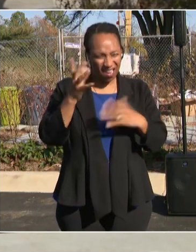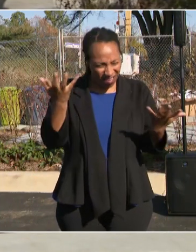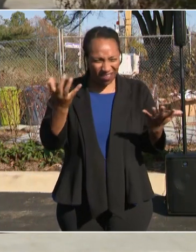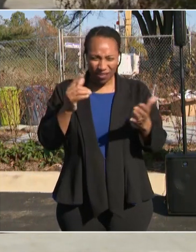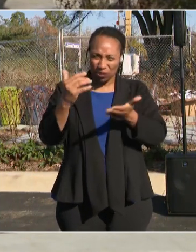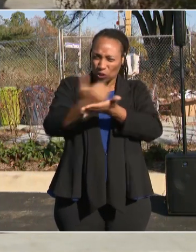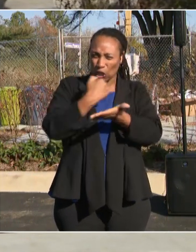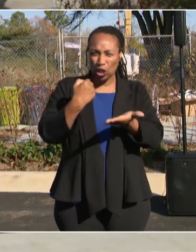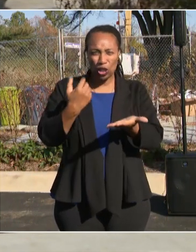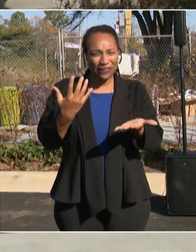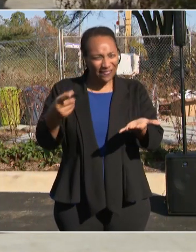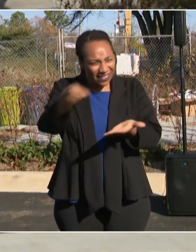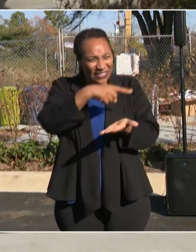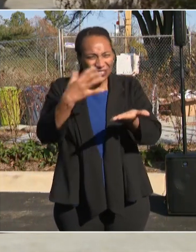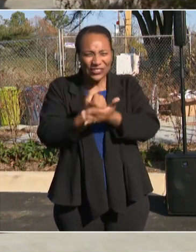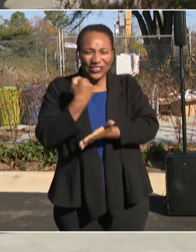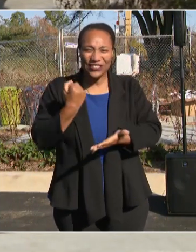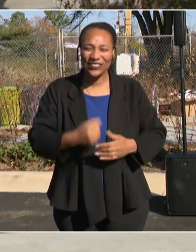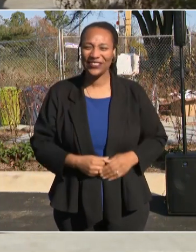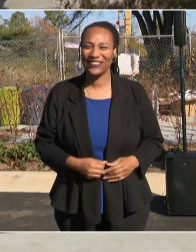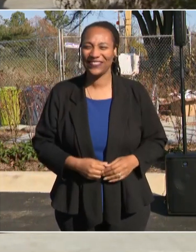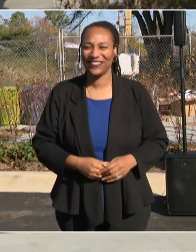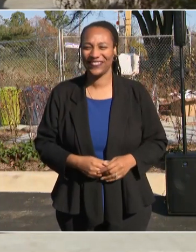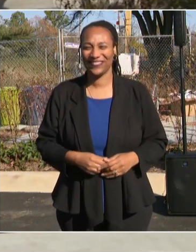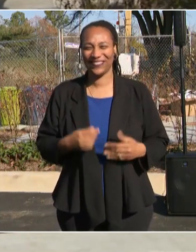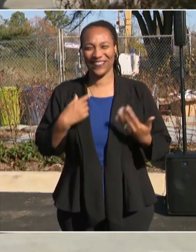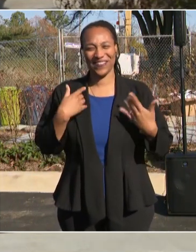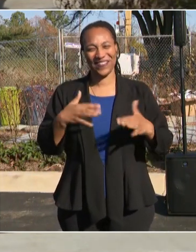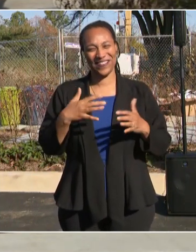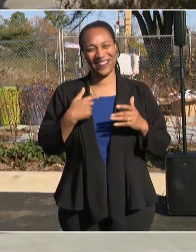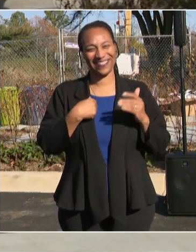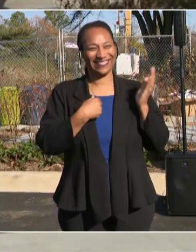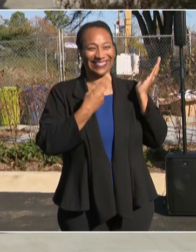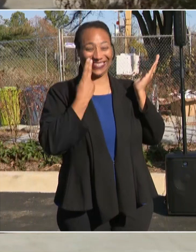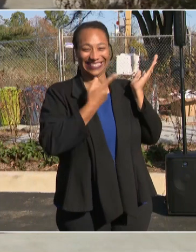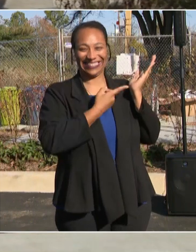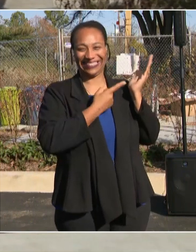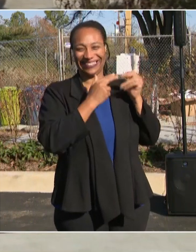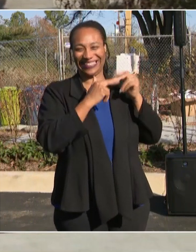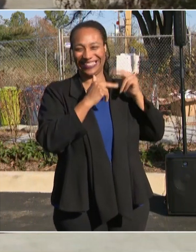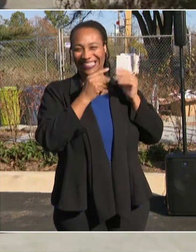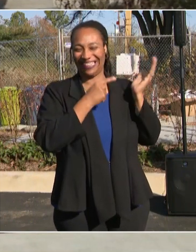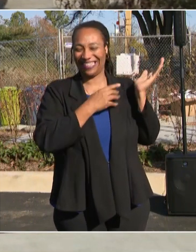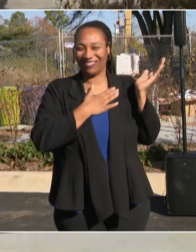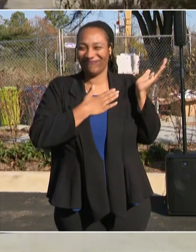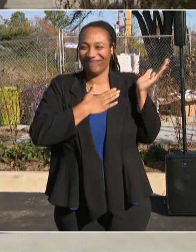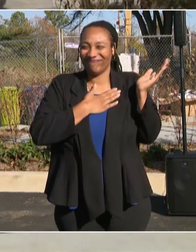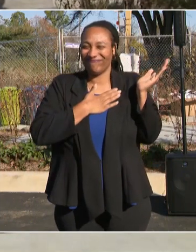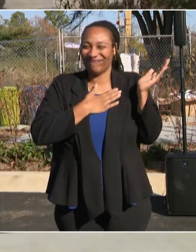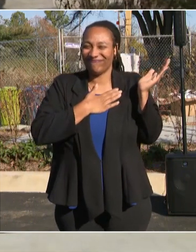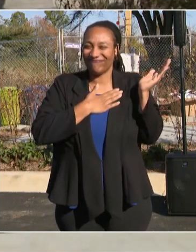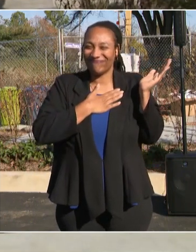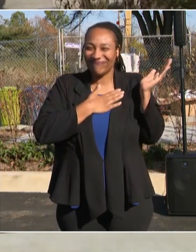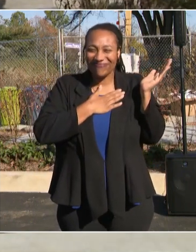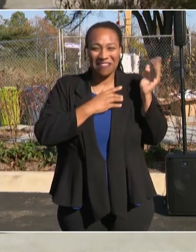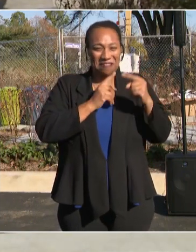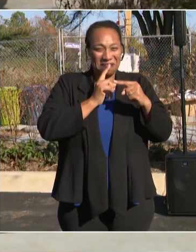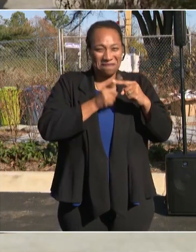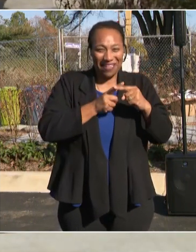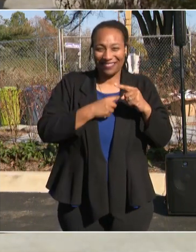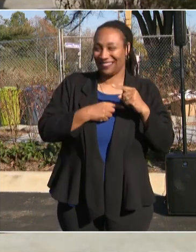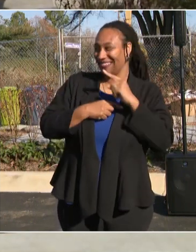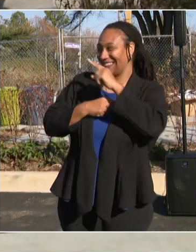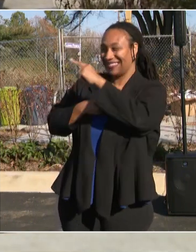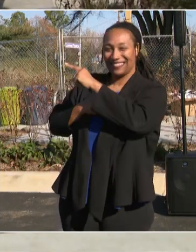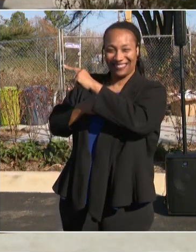standing here looking at one of my prides and joy, the Frederick Douglass Memorial Bridge. And so